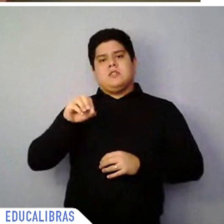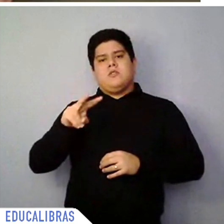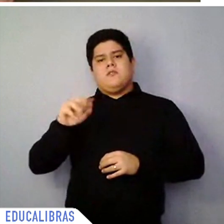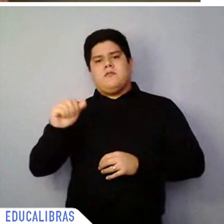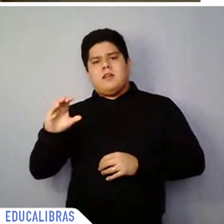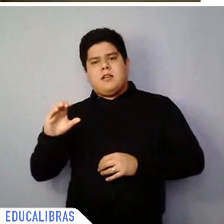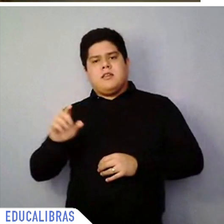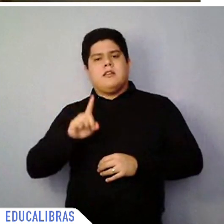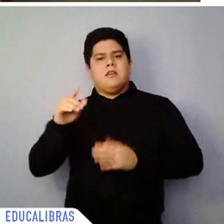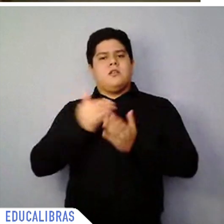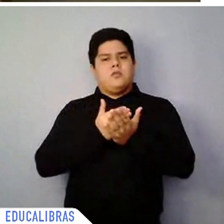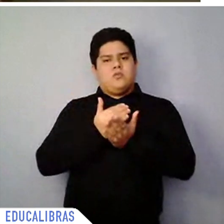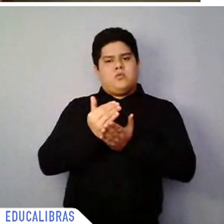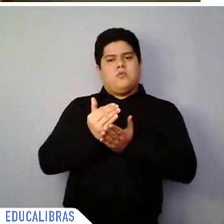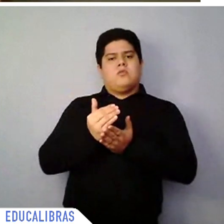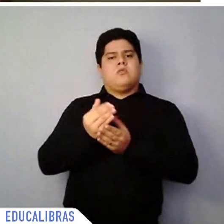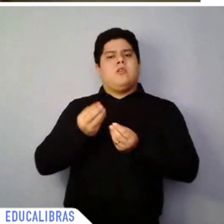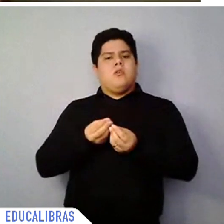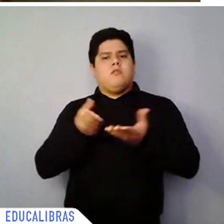which had been